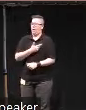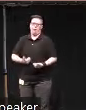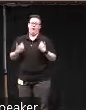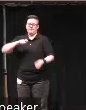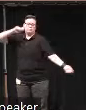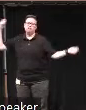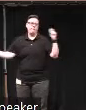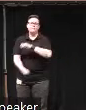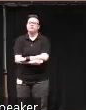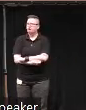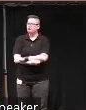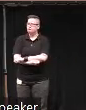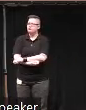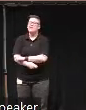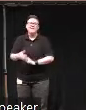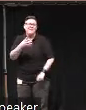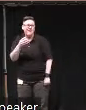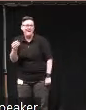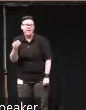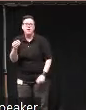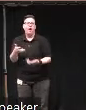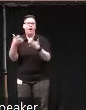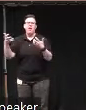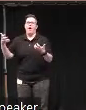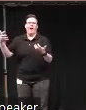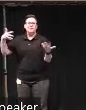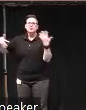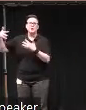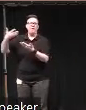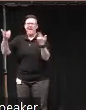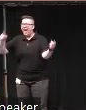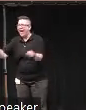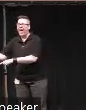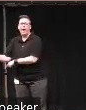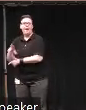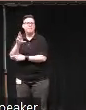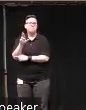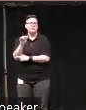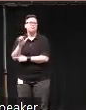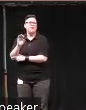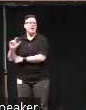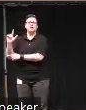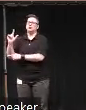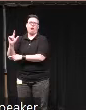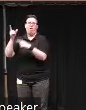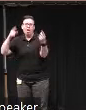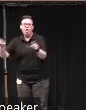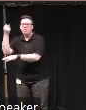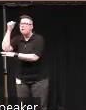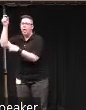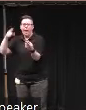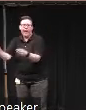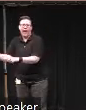And then there were also a lot of social upheavals, including racial reckoning that was overdue in relation